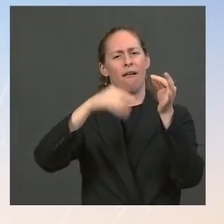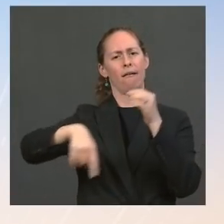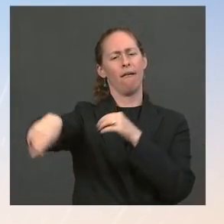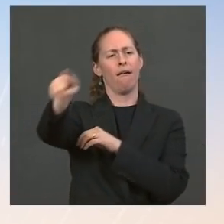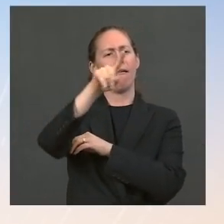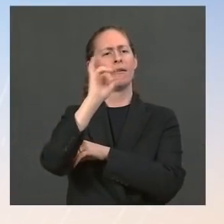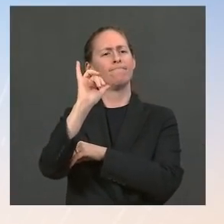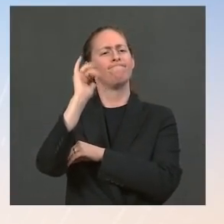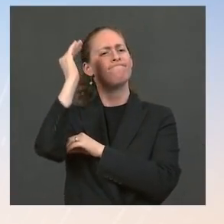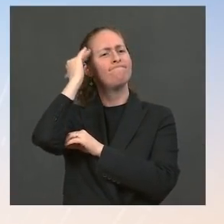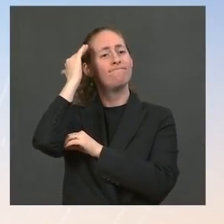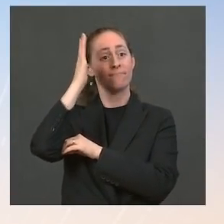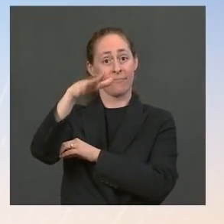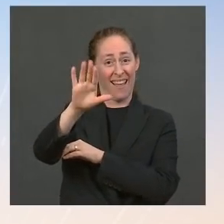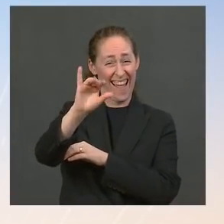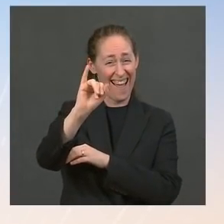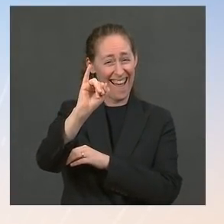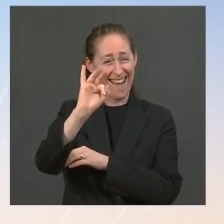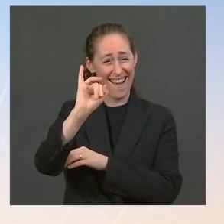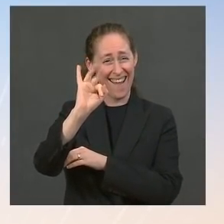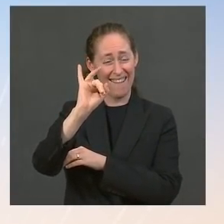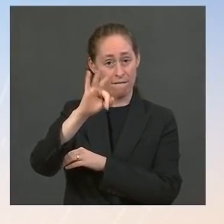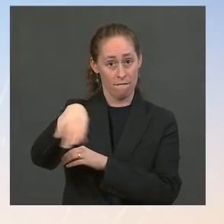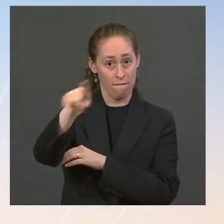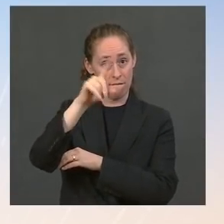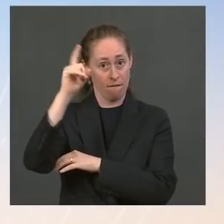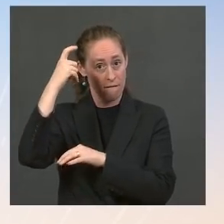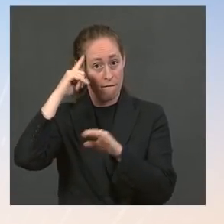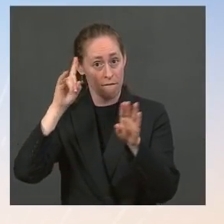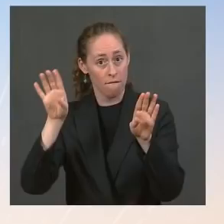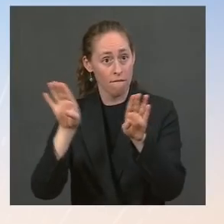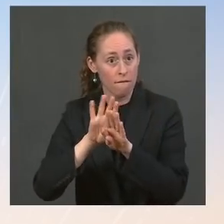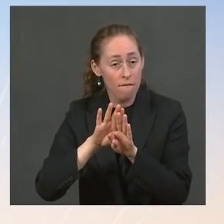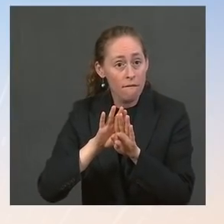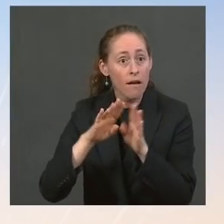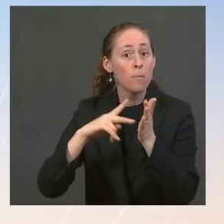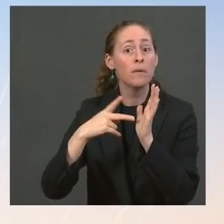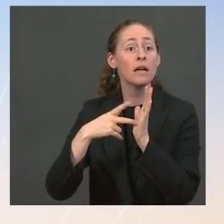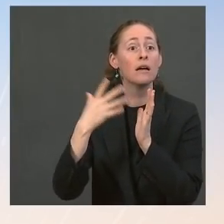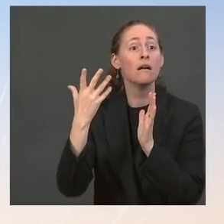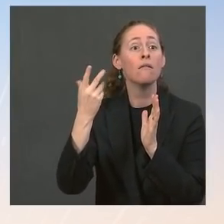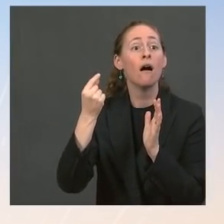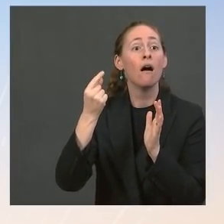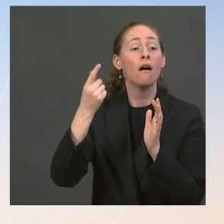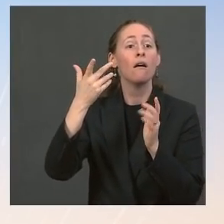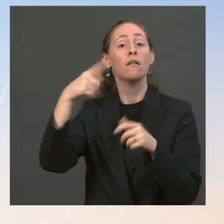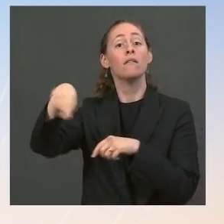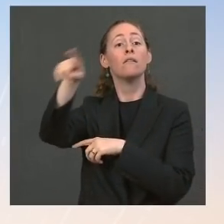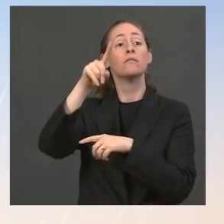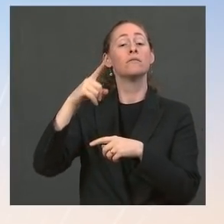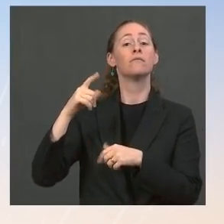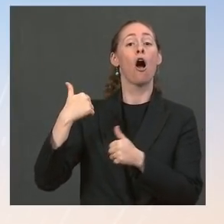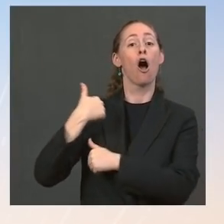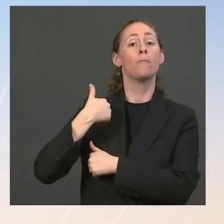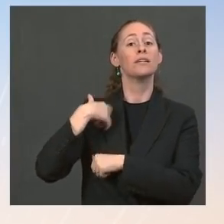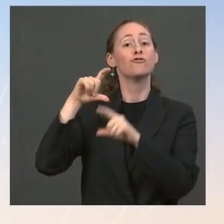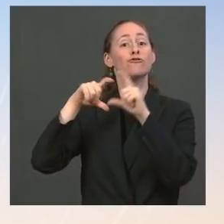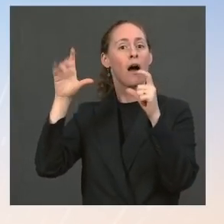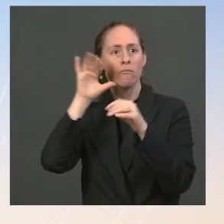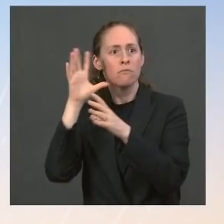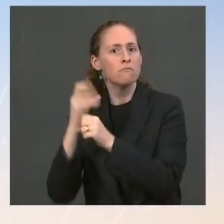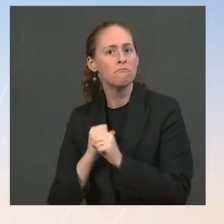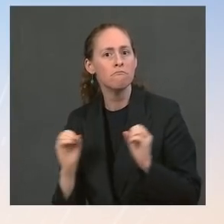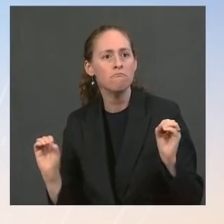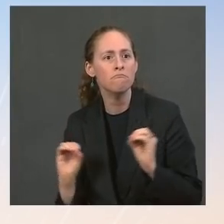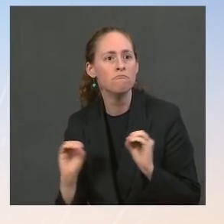jobs lost, 15 trillion in savings wiped out, Social Security checks and payments to our troops blocked. Those are real impacts. Republicans in